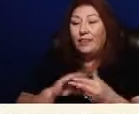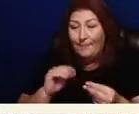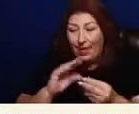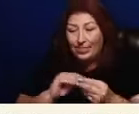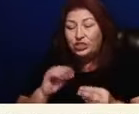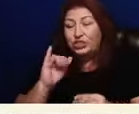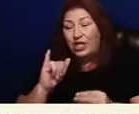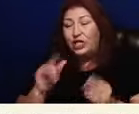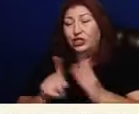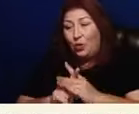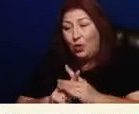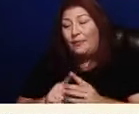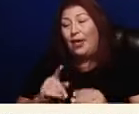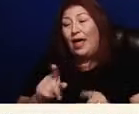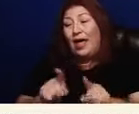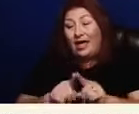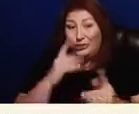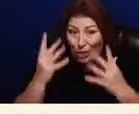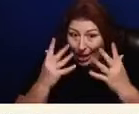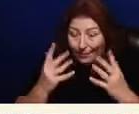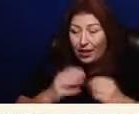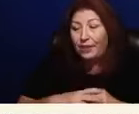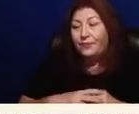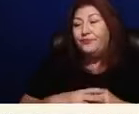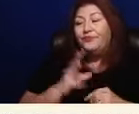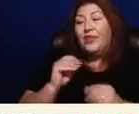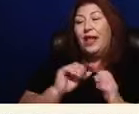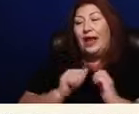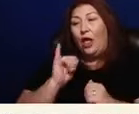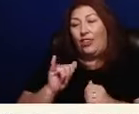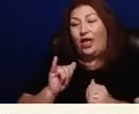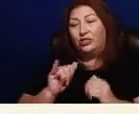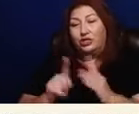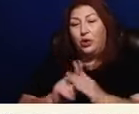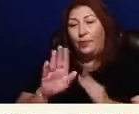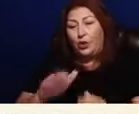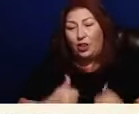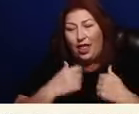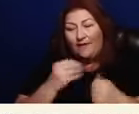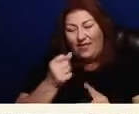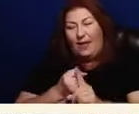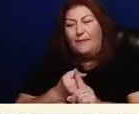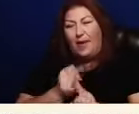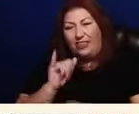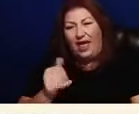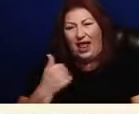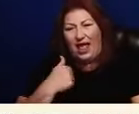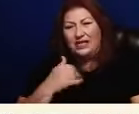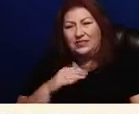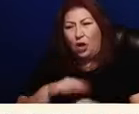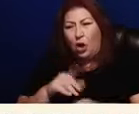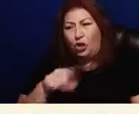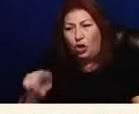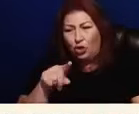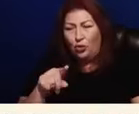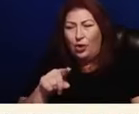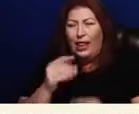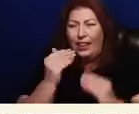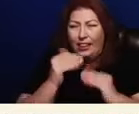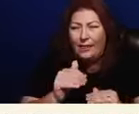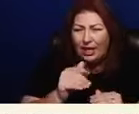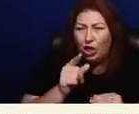up as shame, and how that shows up in our lives, and the impact that that has on keeping us small and limited and not